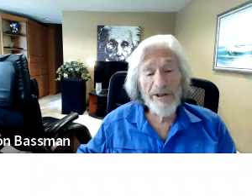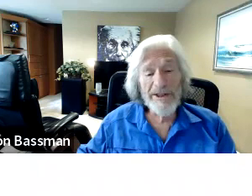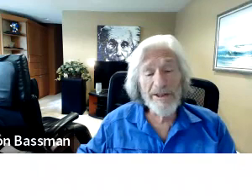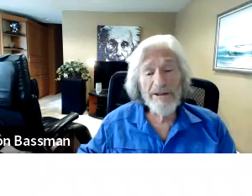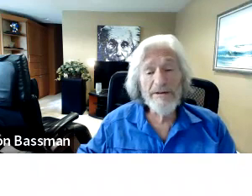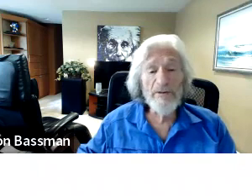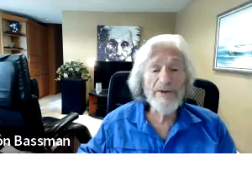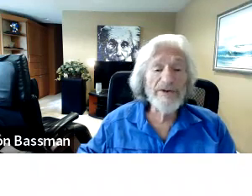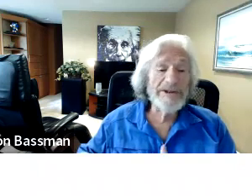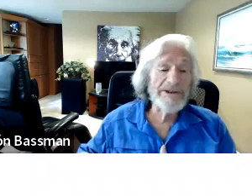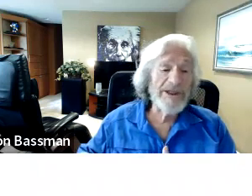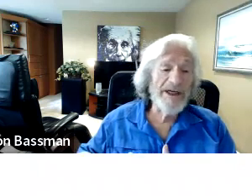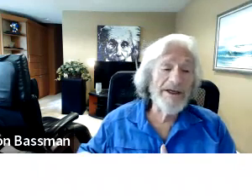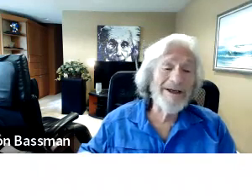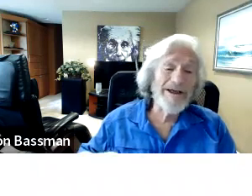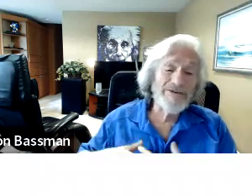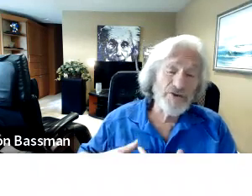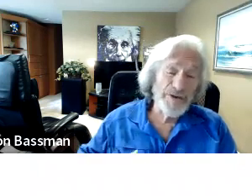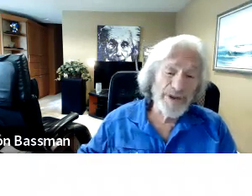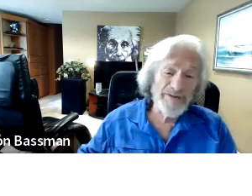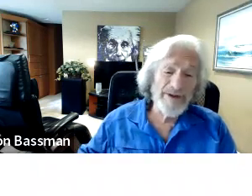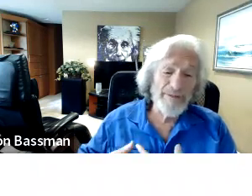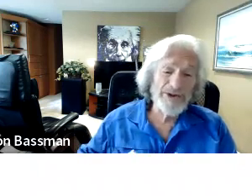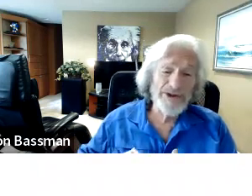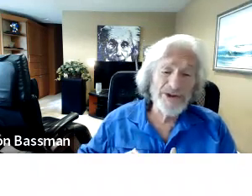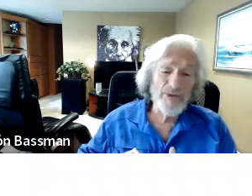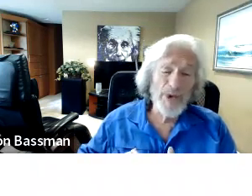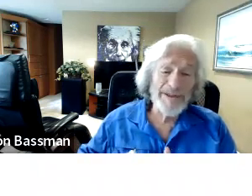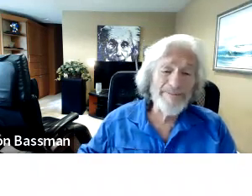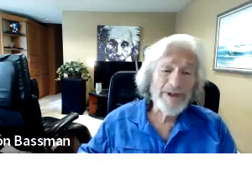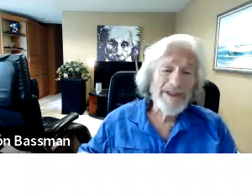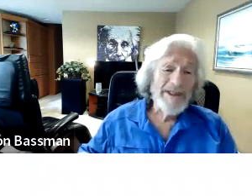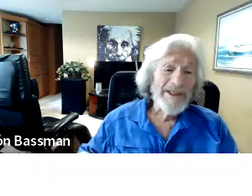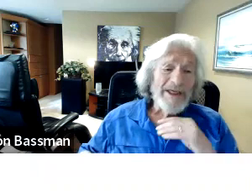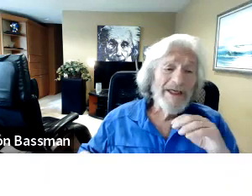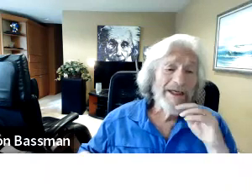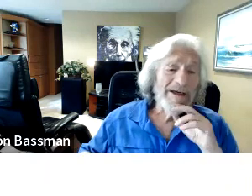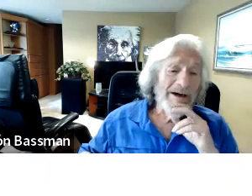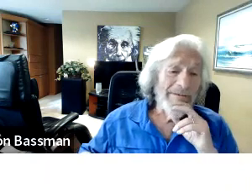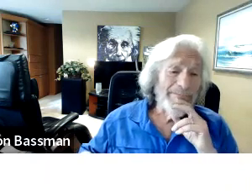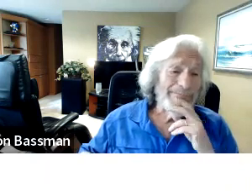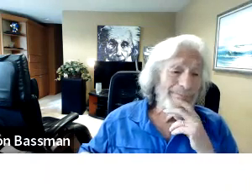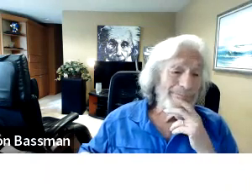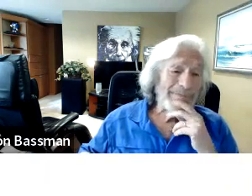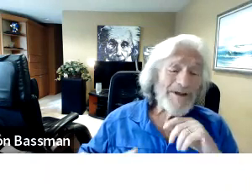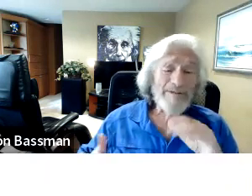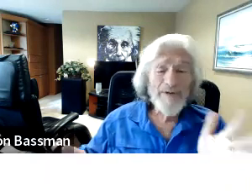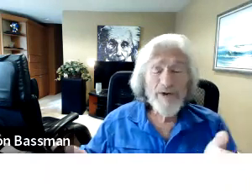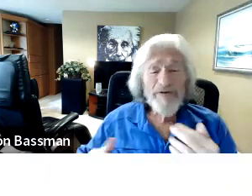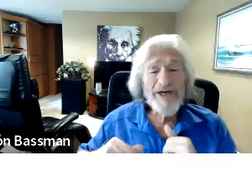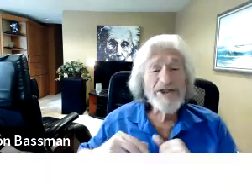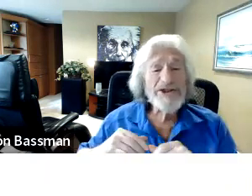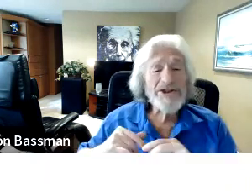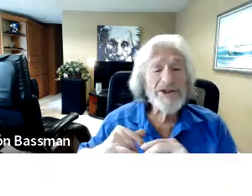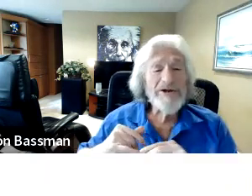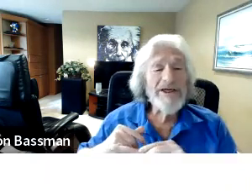it's Guardian, whether it's a kind of treatment that a person doesn't want. And you might